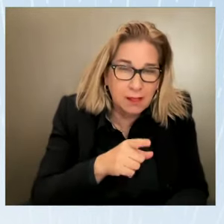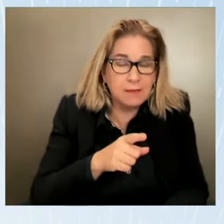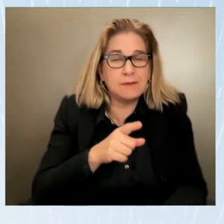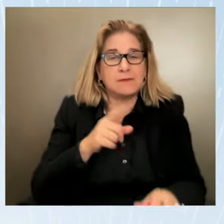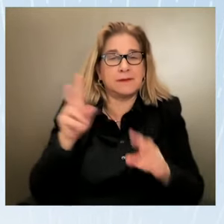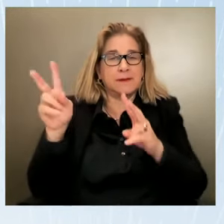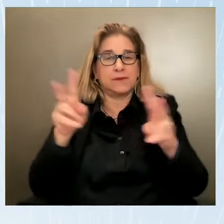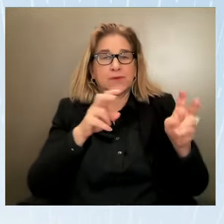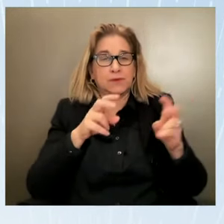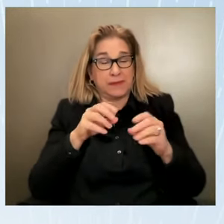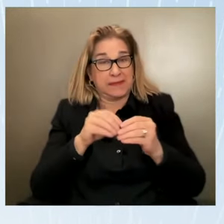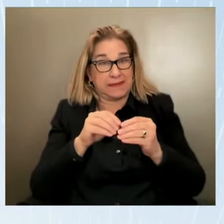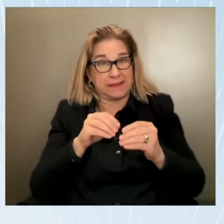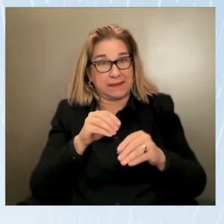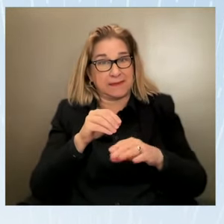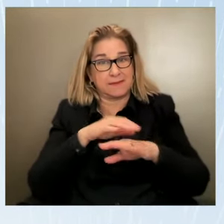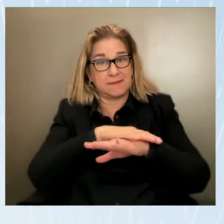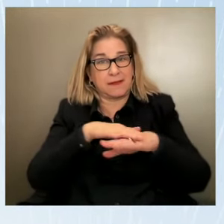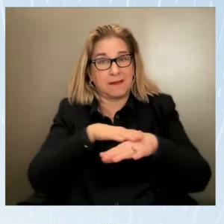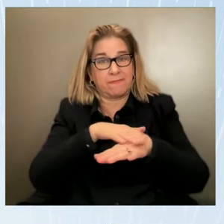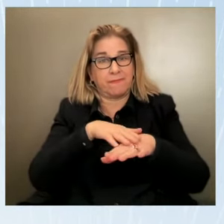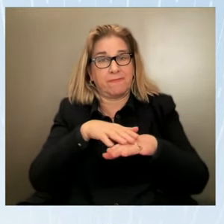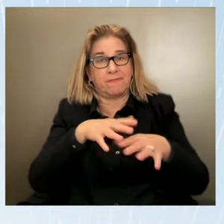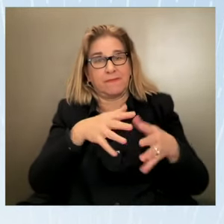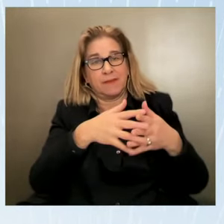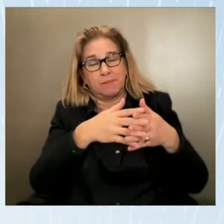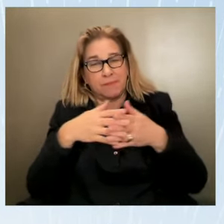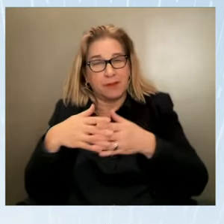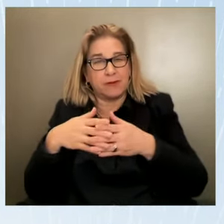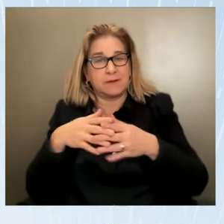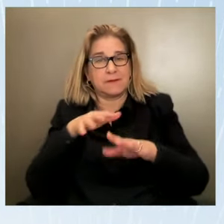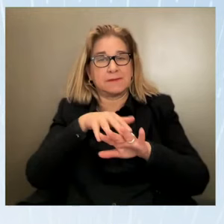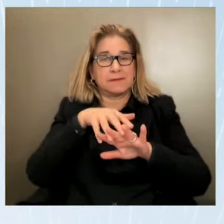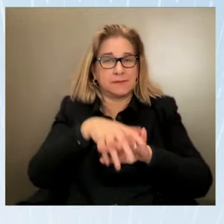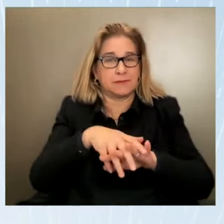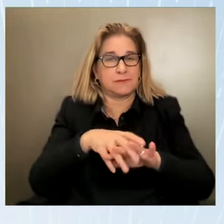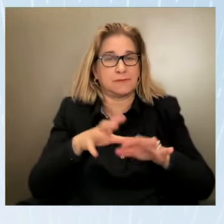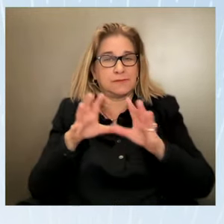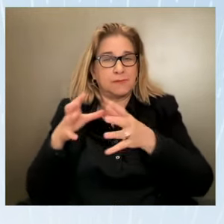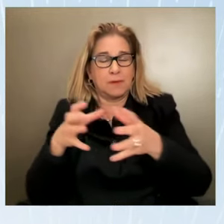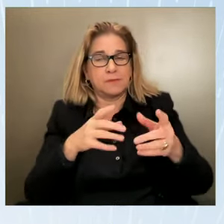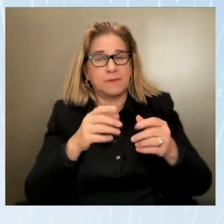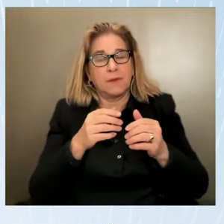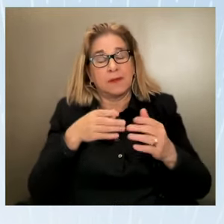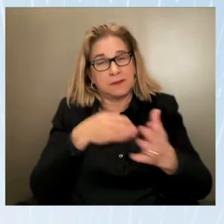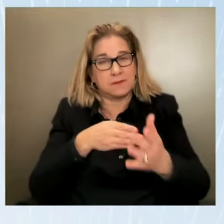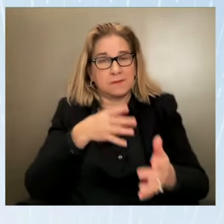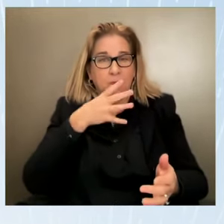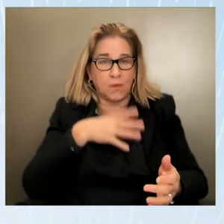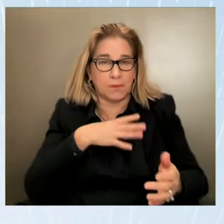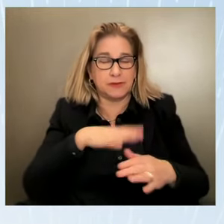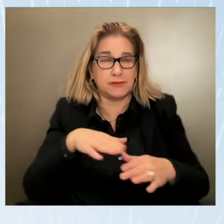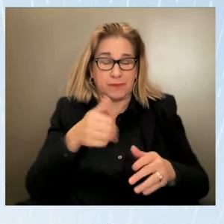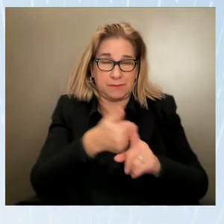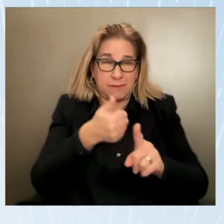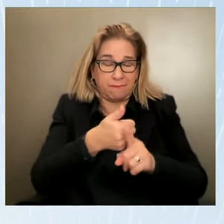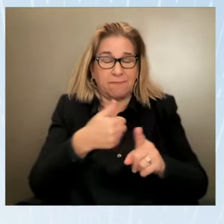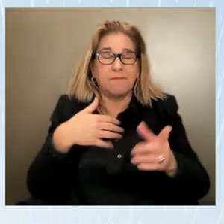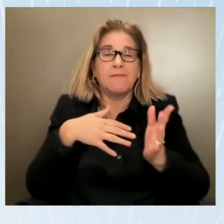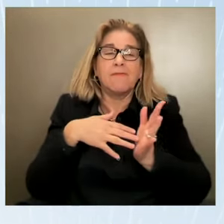children as among the most vulnerable populations to this type of criminal